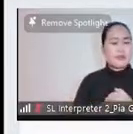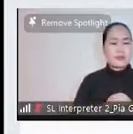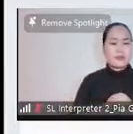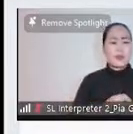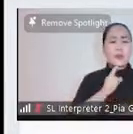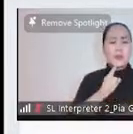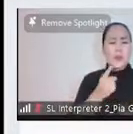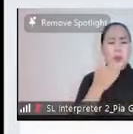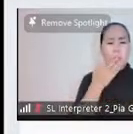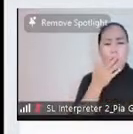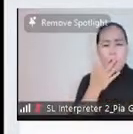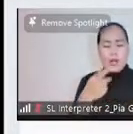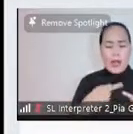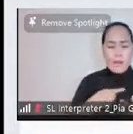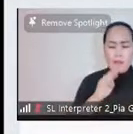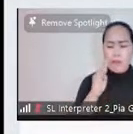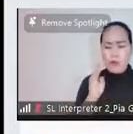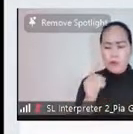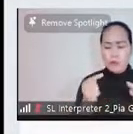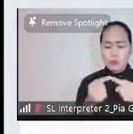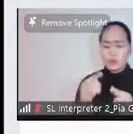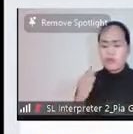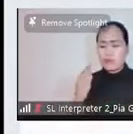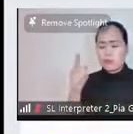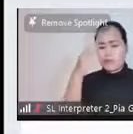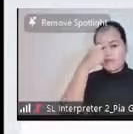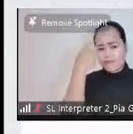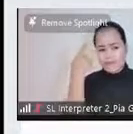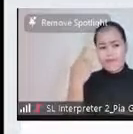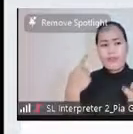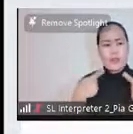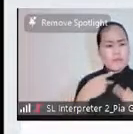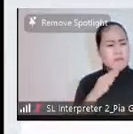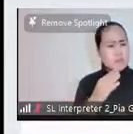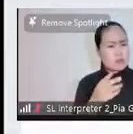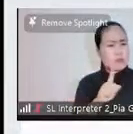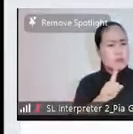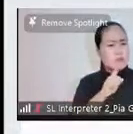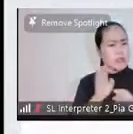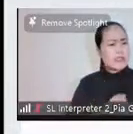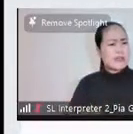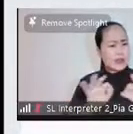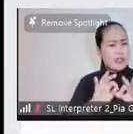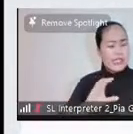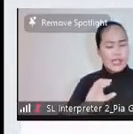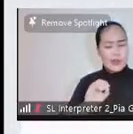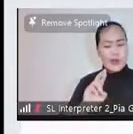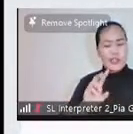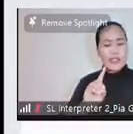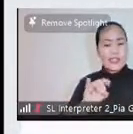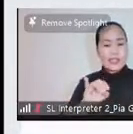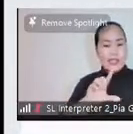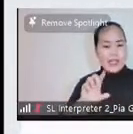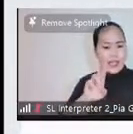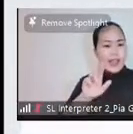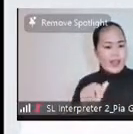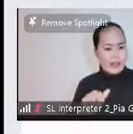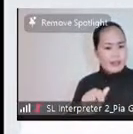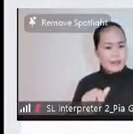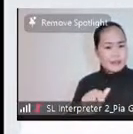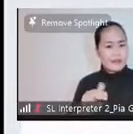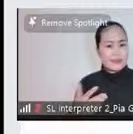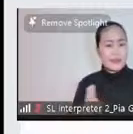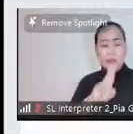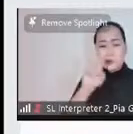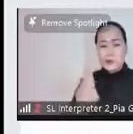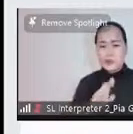blue to blue-black. Blue is significant among the groups in the Caldereira. Indigo dyed textiles are reserved from the upper